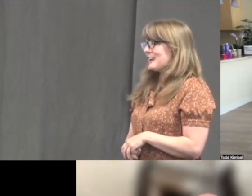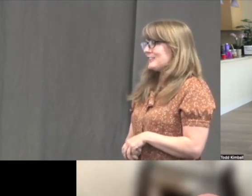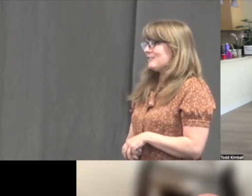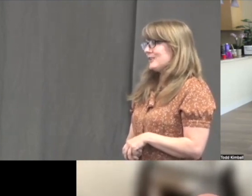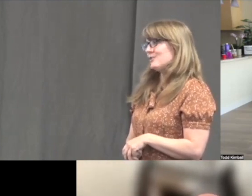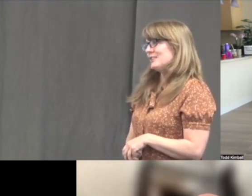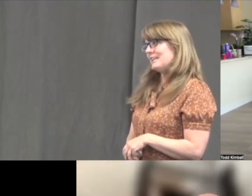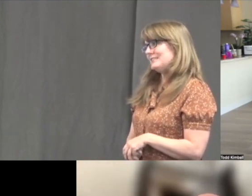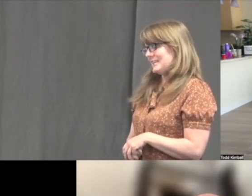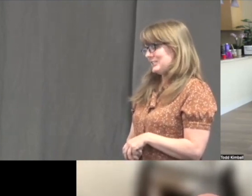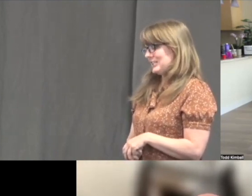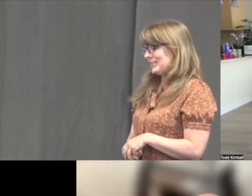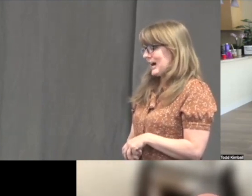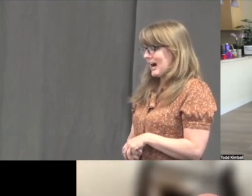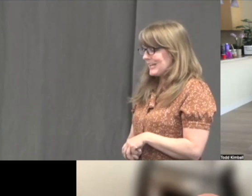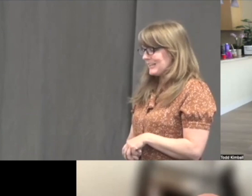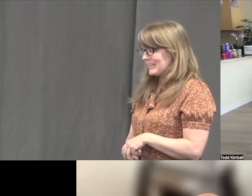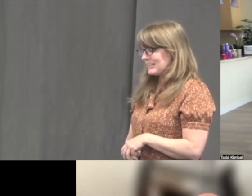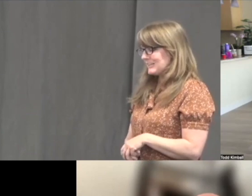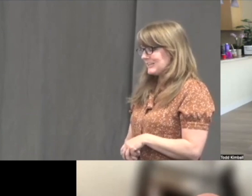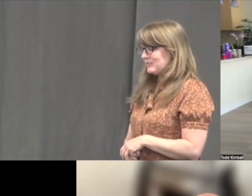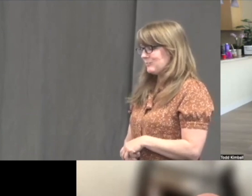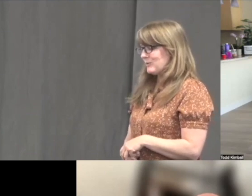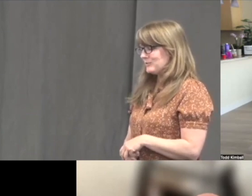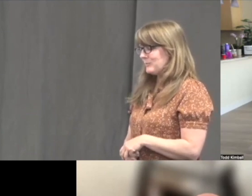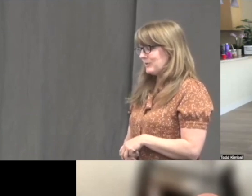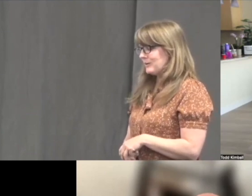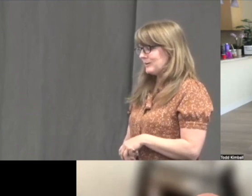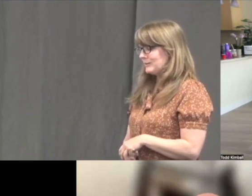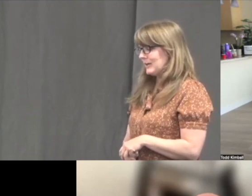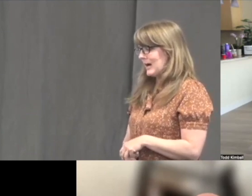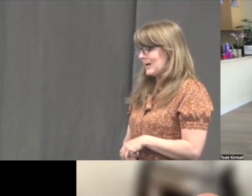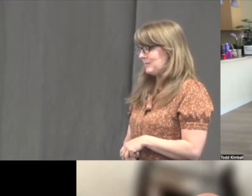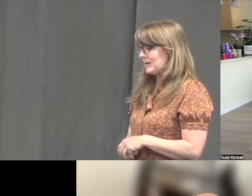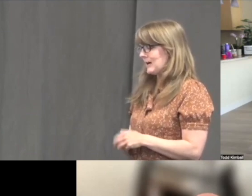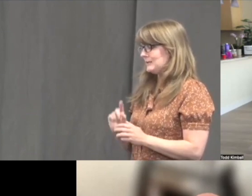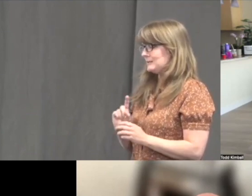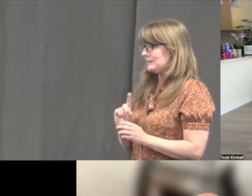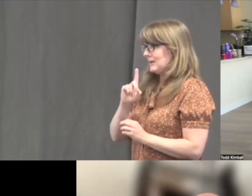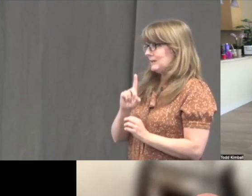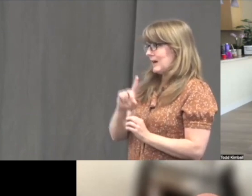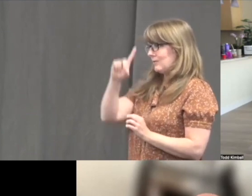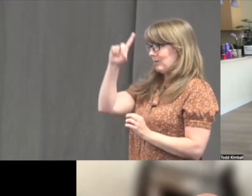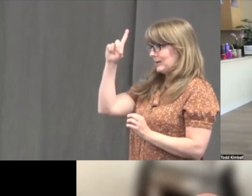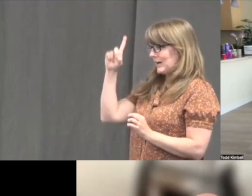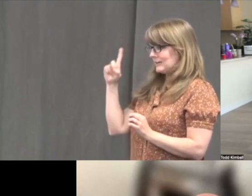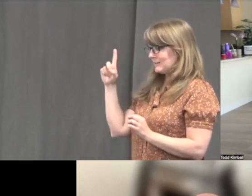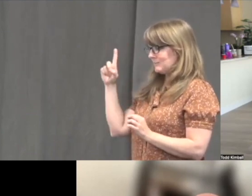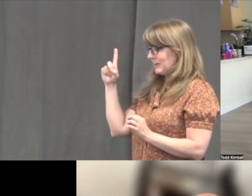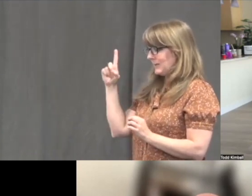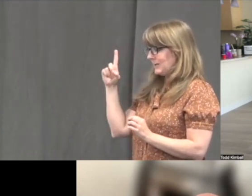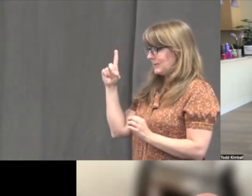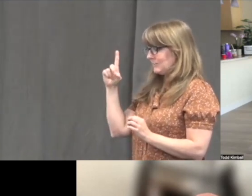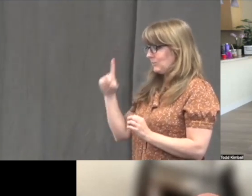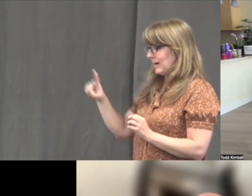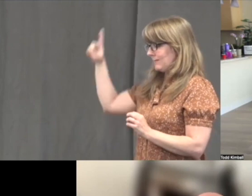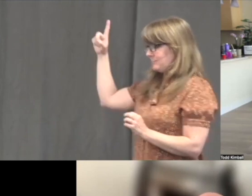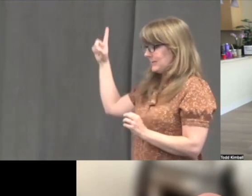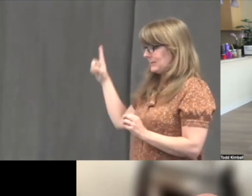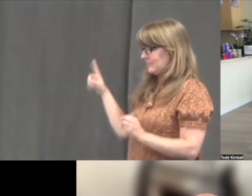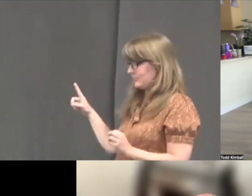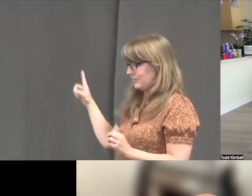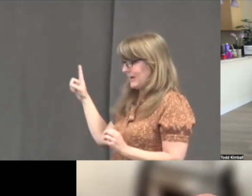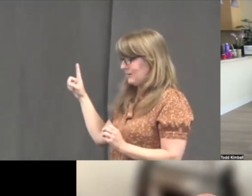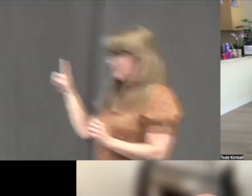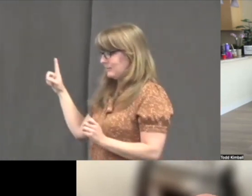Based on the vocalization, I think that they do multiple, because that orgasm bleat will have